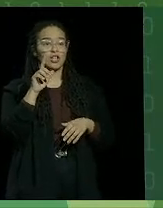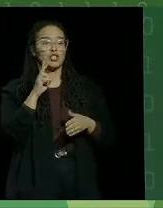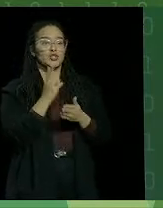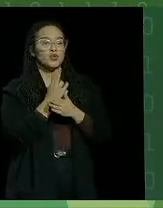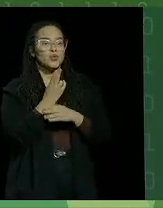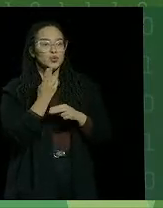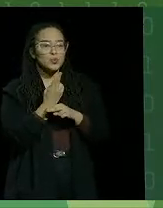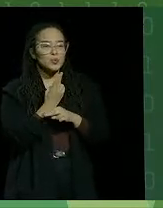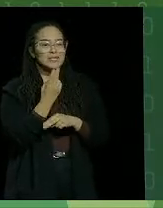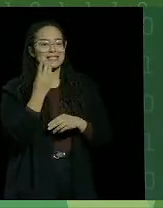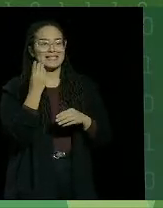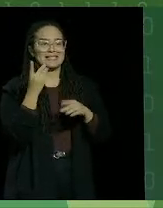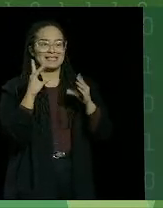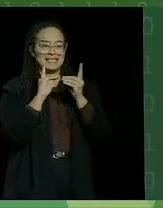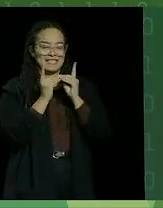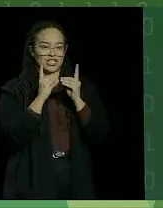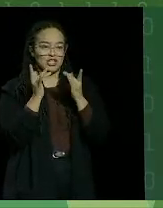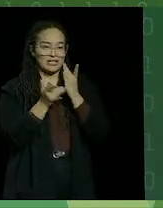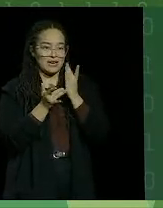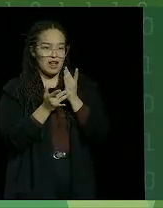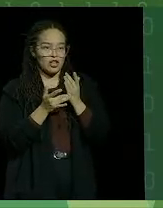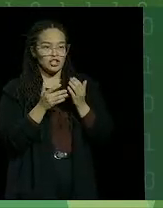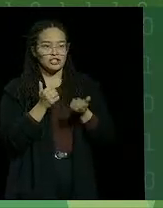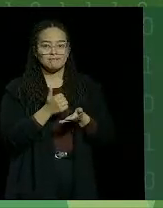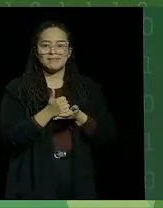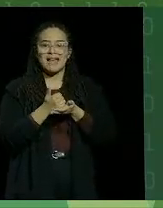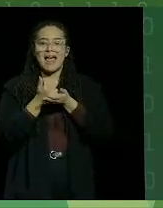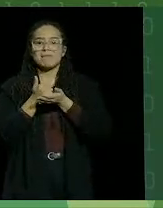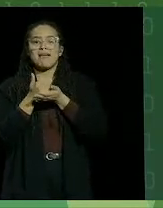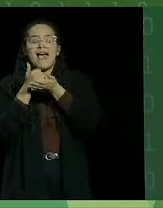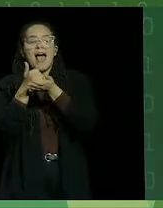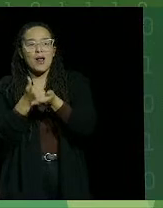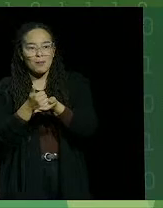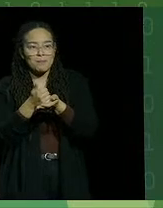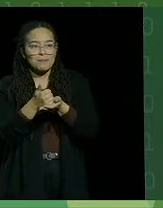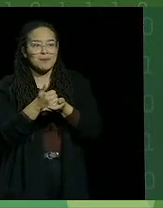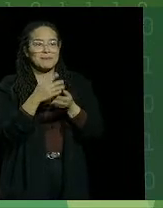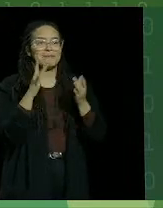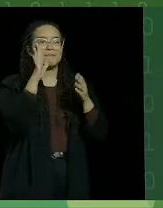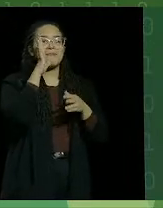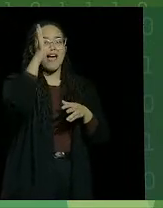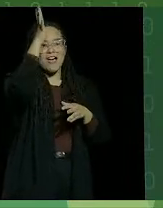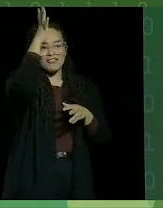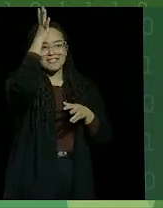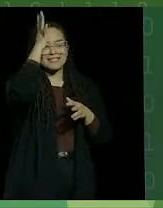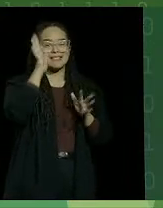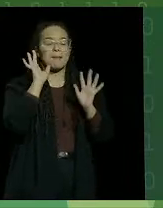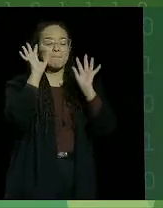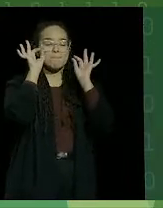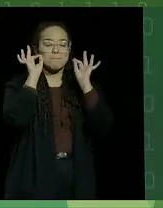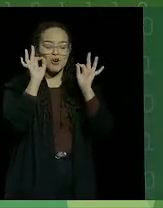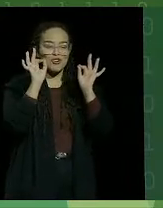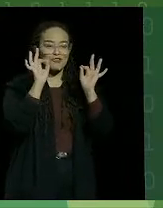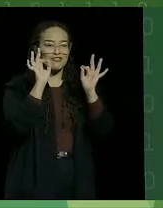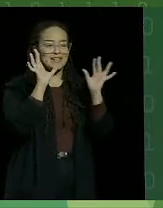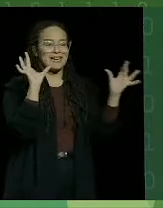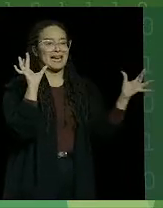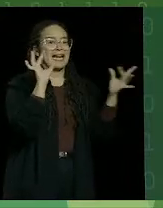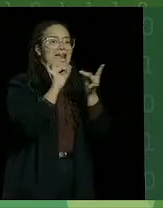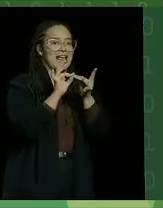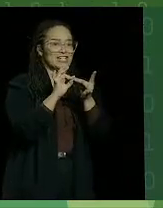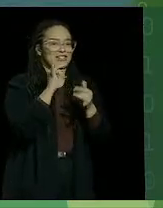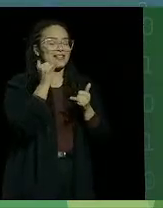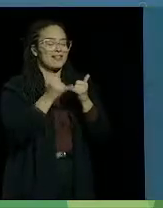to aid and assist parents offers a perfect bridge to the fourth and final aspect of our